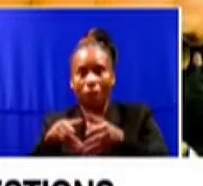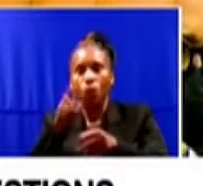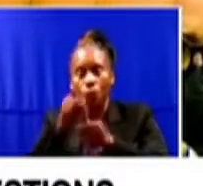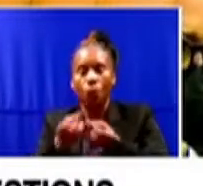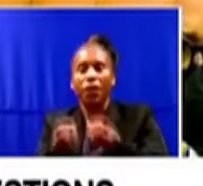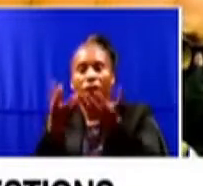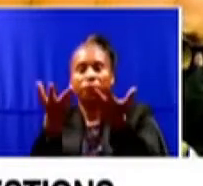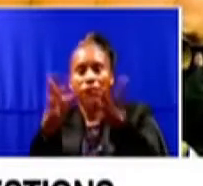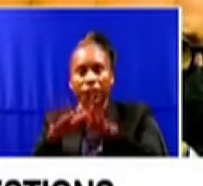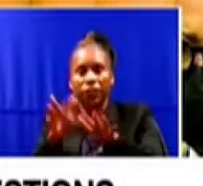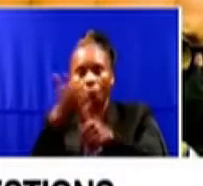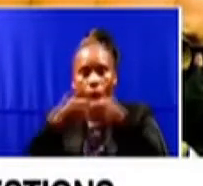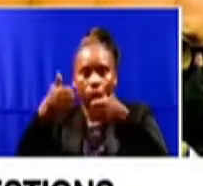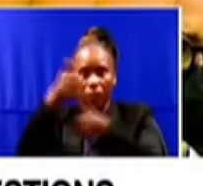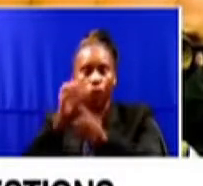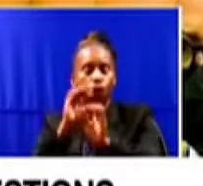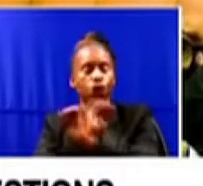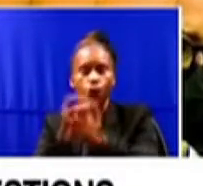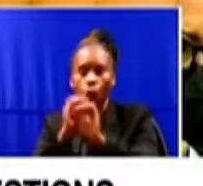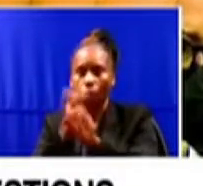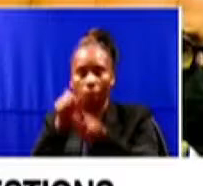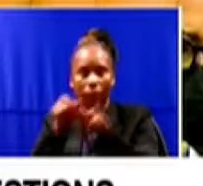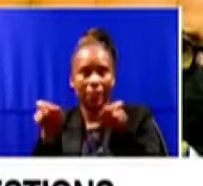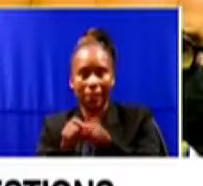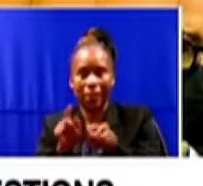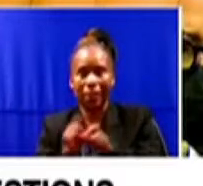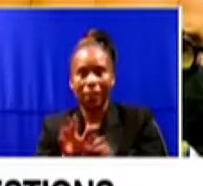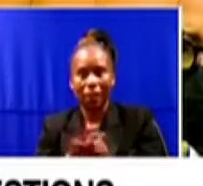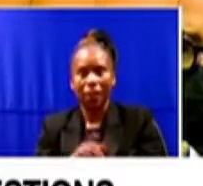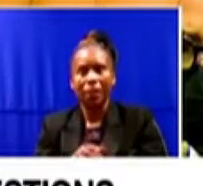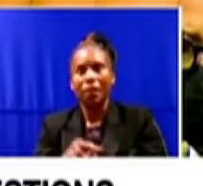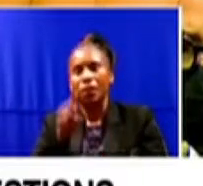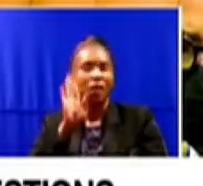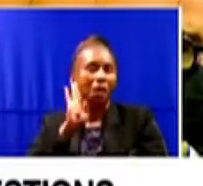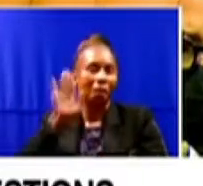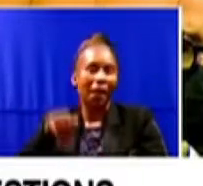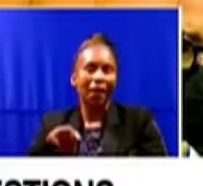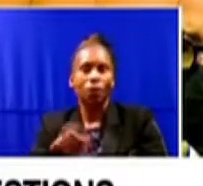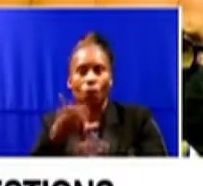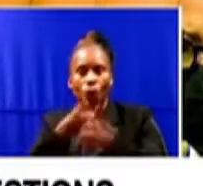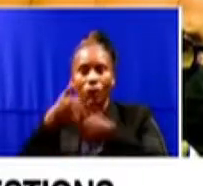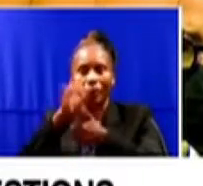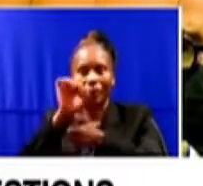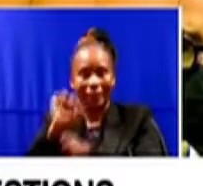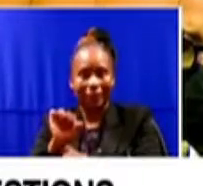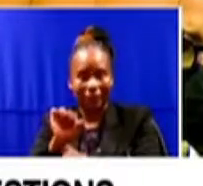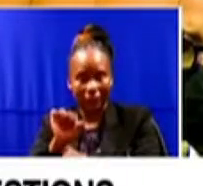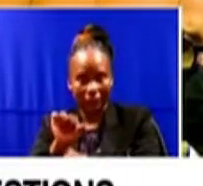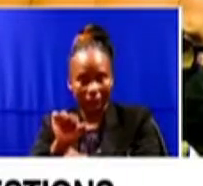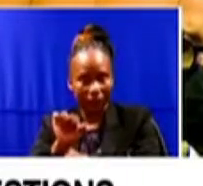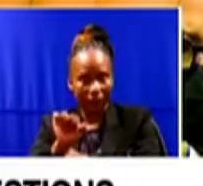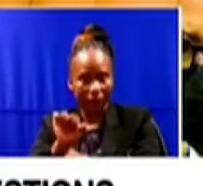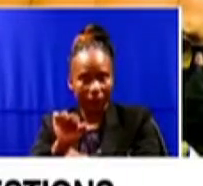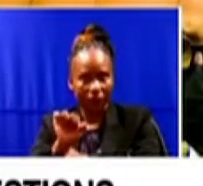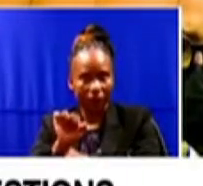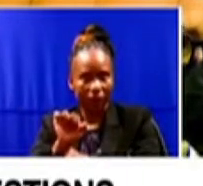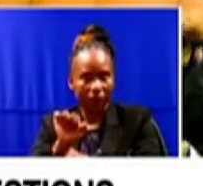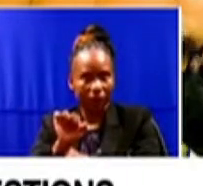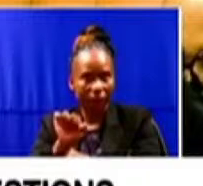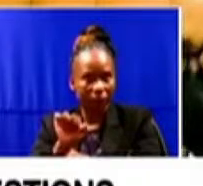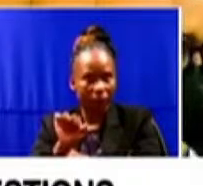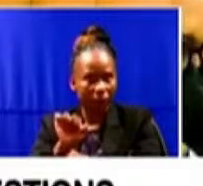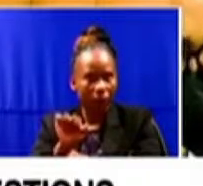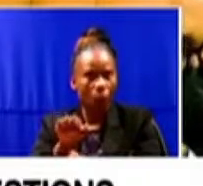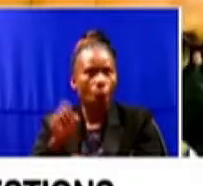one must try to tell you how to do the job. And then number 2, Chair, once you have made a